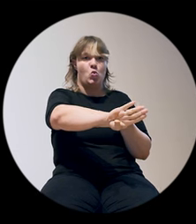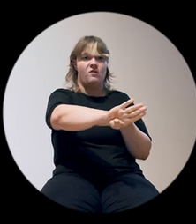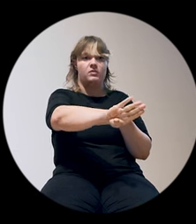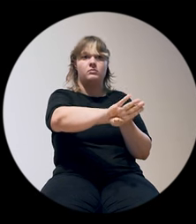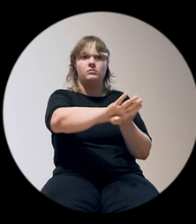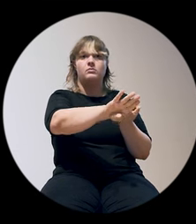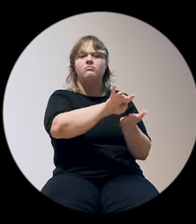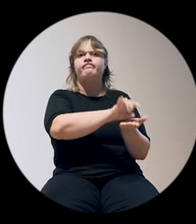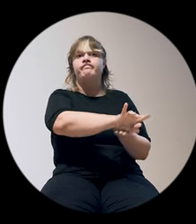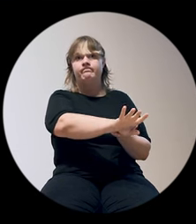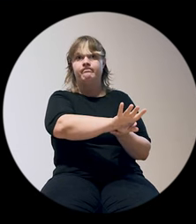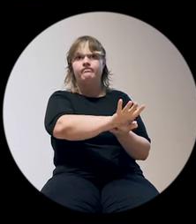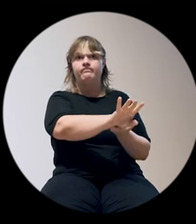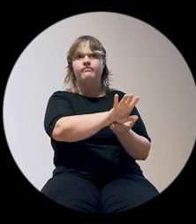and